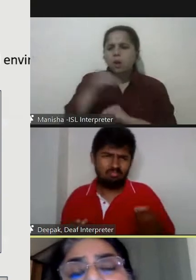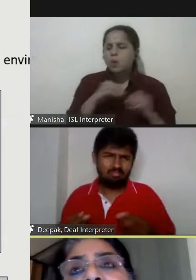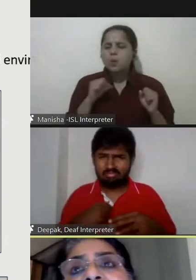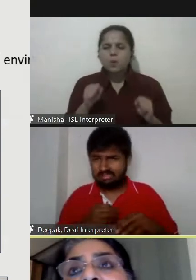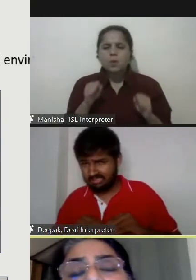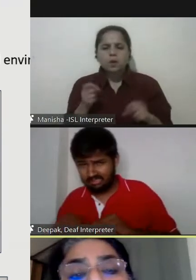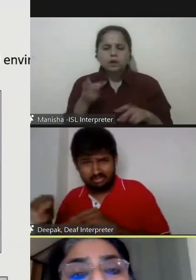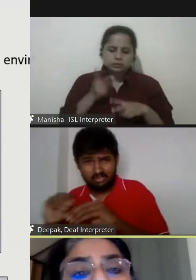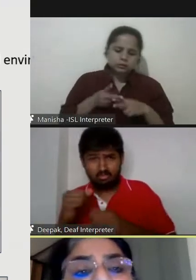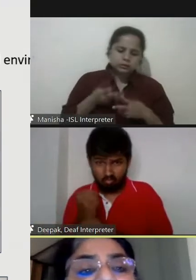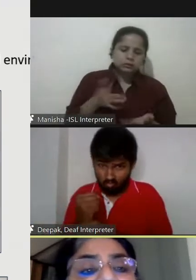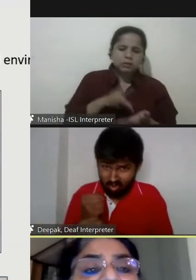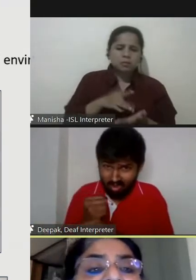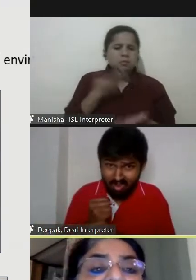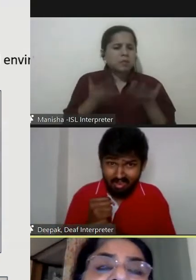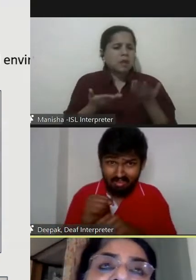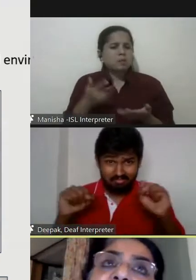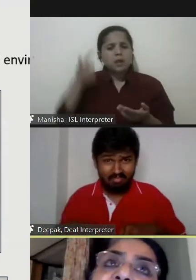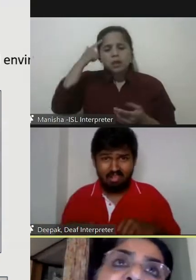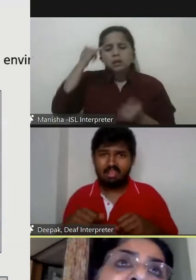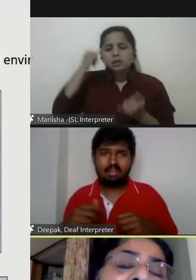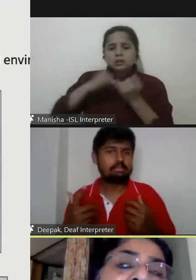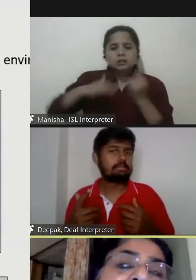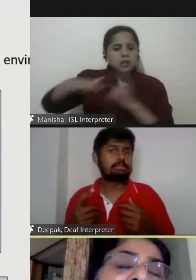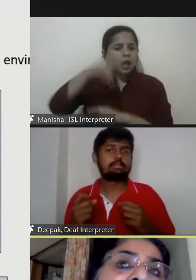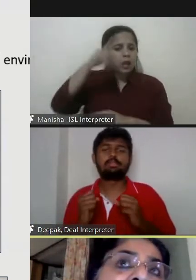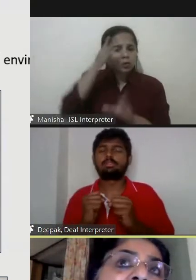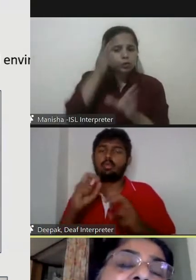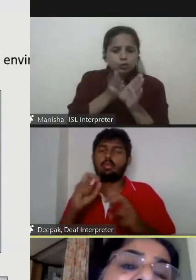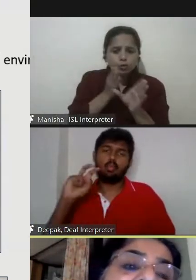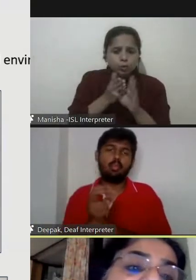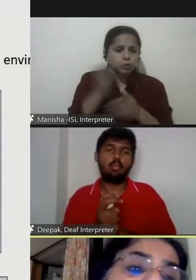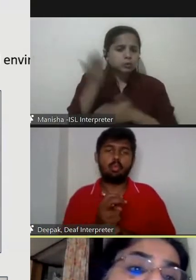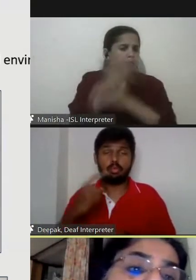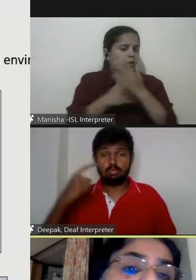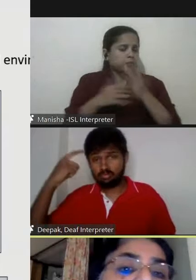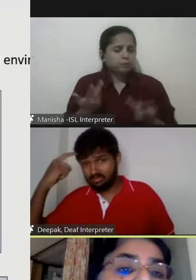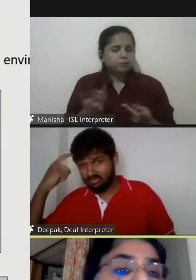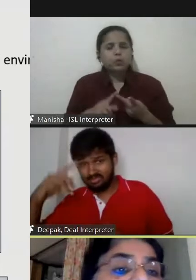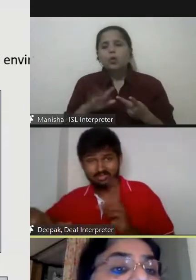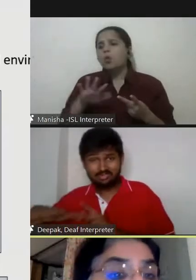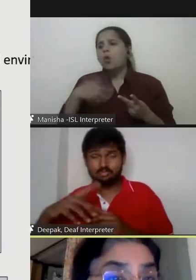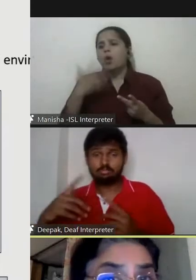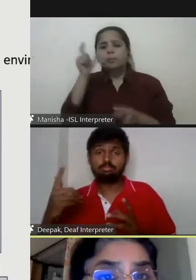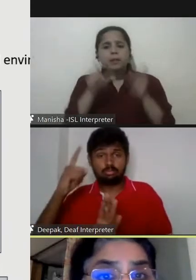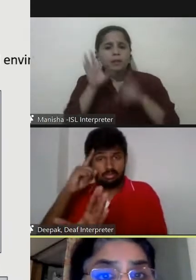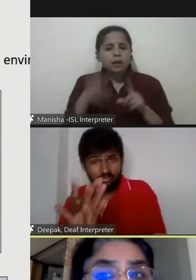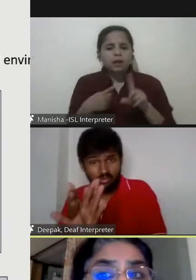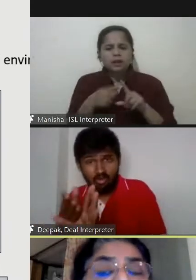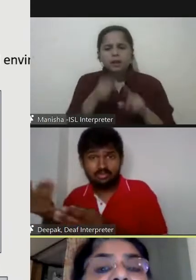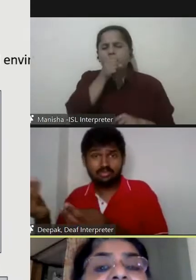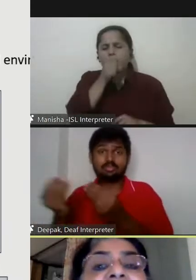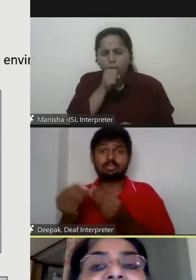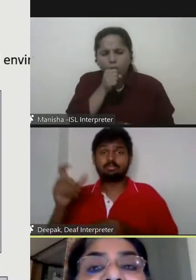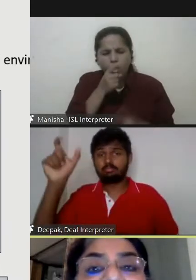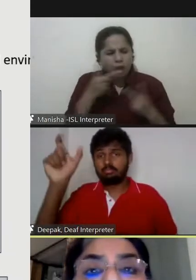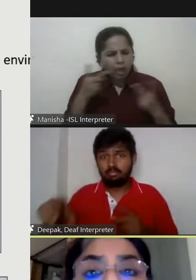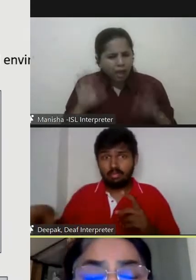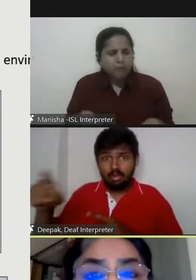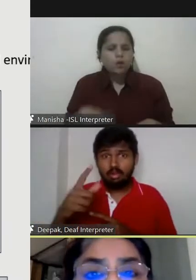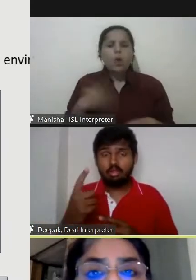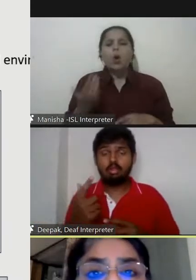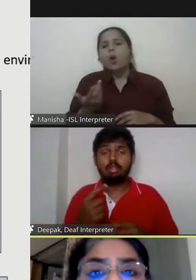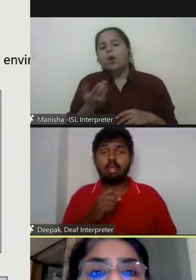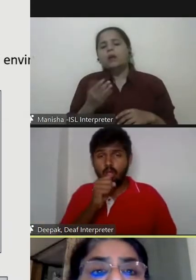be people with psychosocial disabilities or whether they be people living with tuberculosis and cancer, difficulties